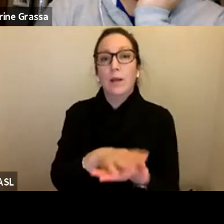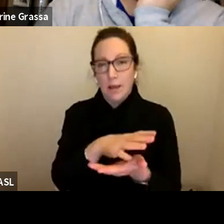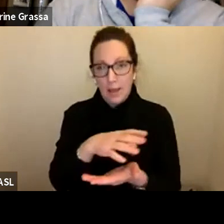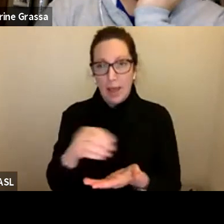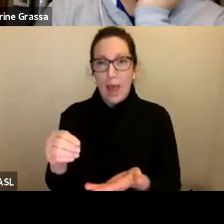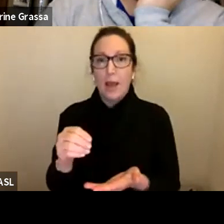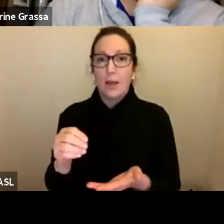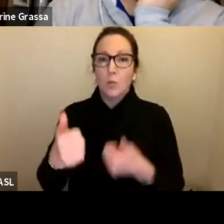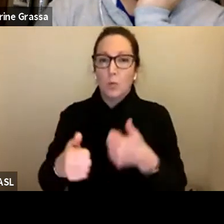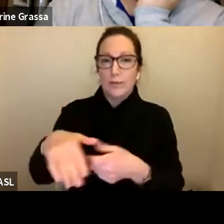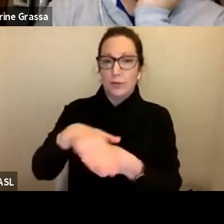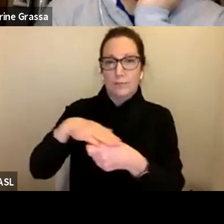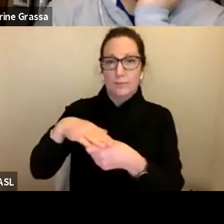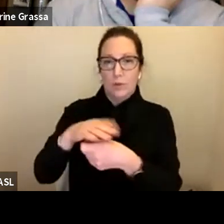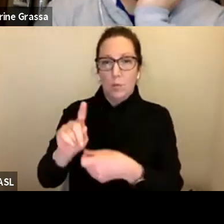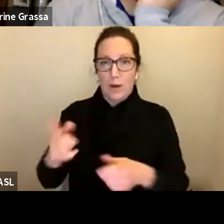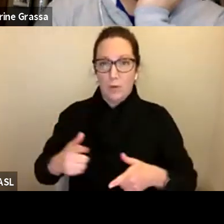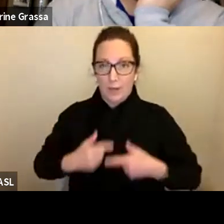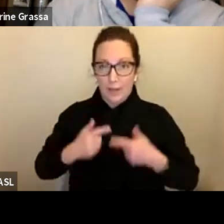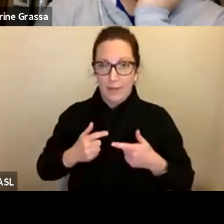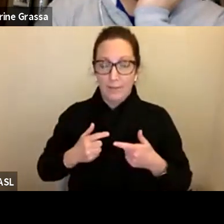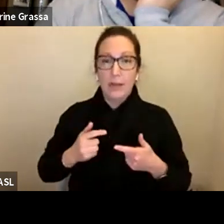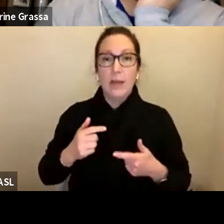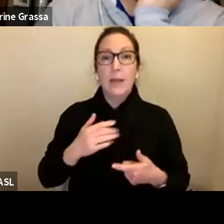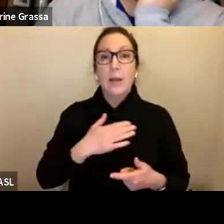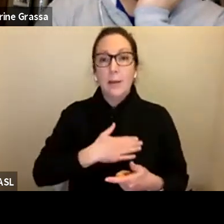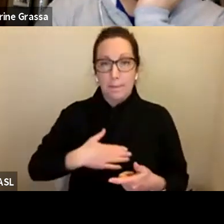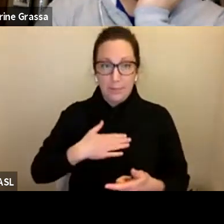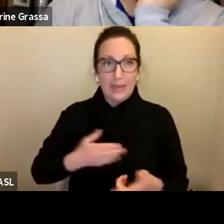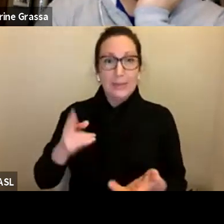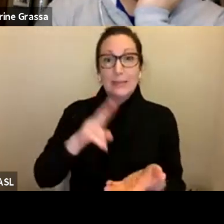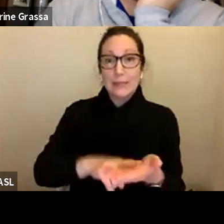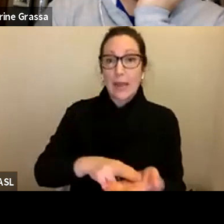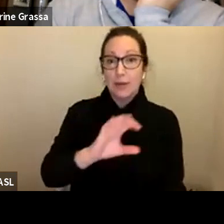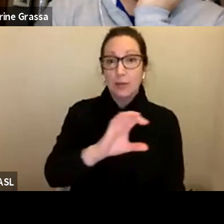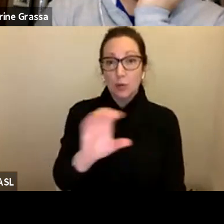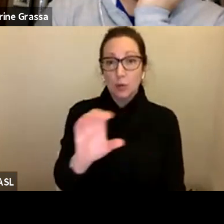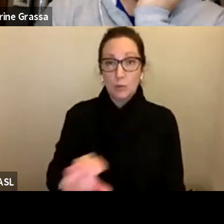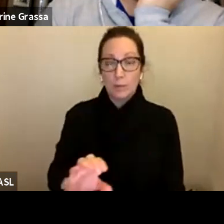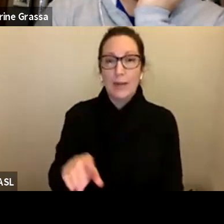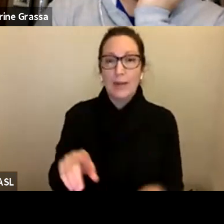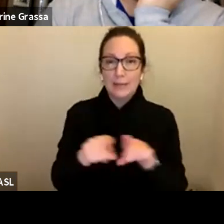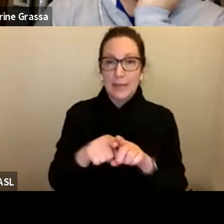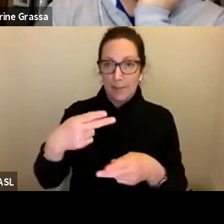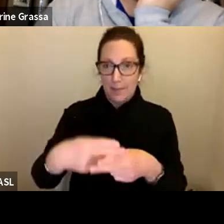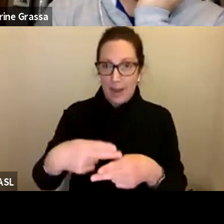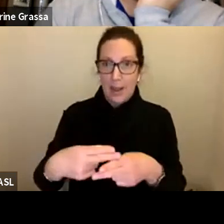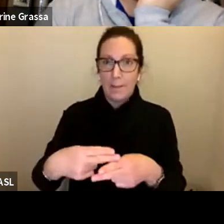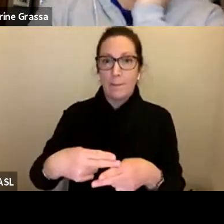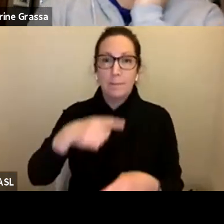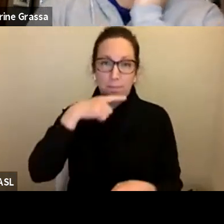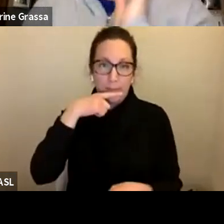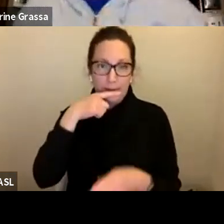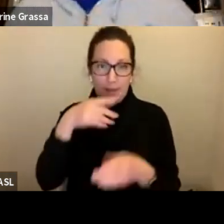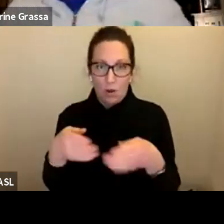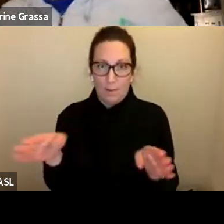Zoom. And also, please make sure you're signed into Zoom with the same name you used to sign up for public comment. That will allow us to identify you when it's your